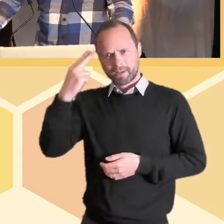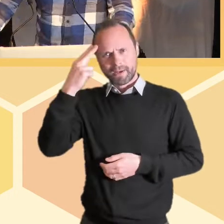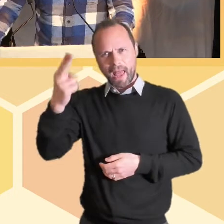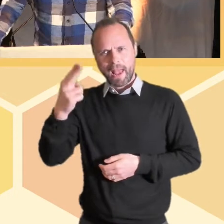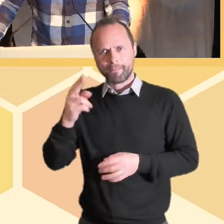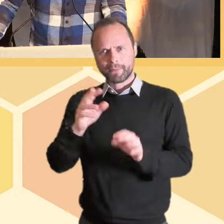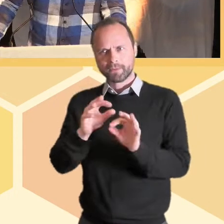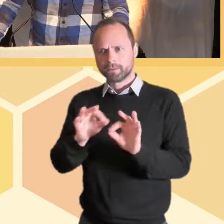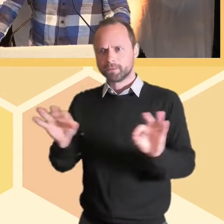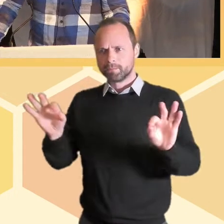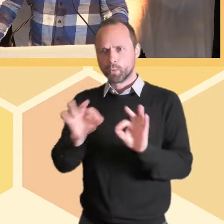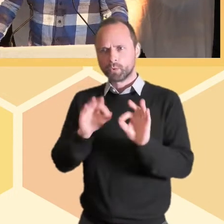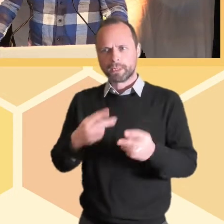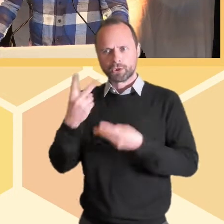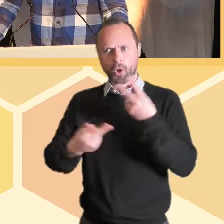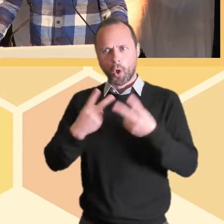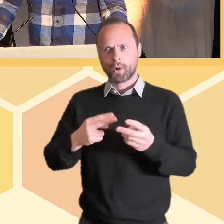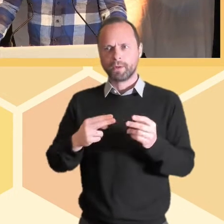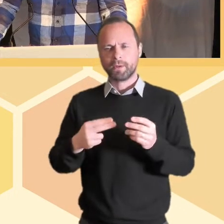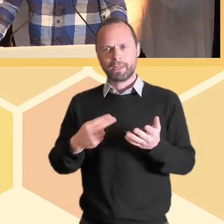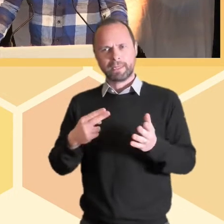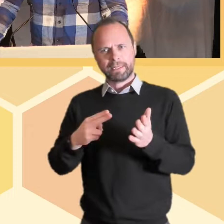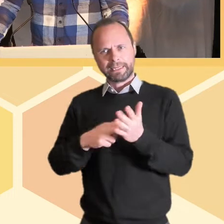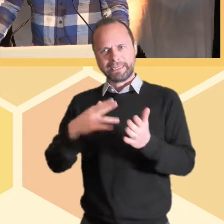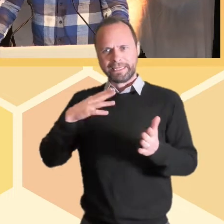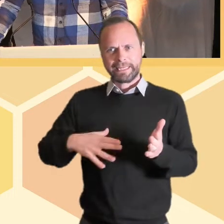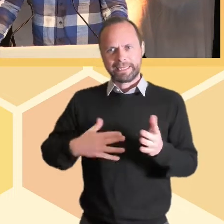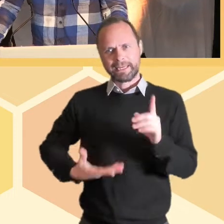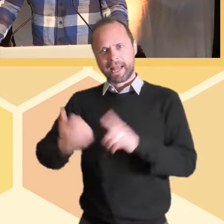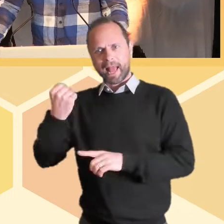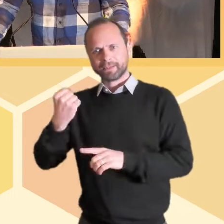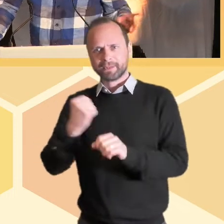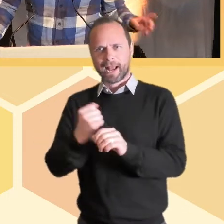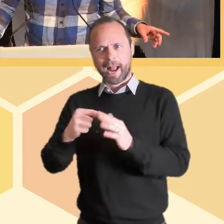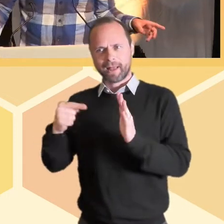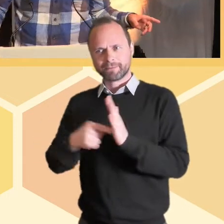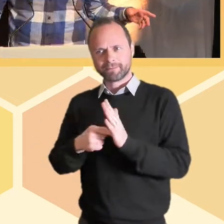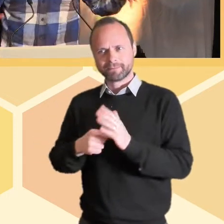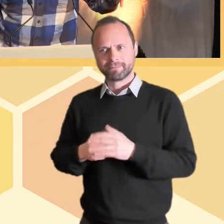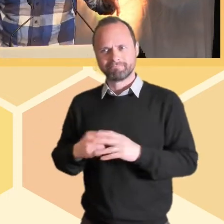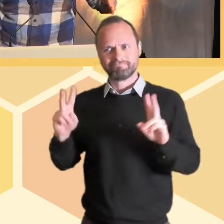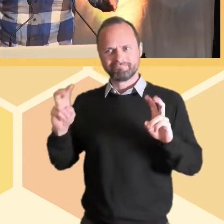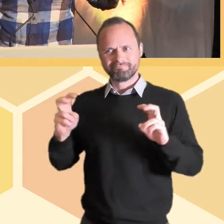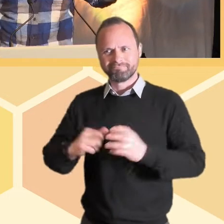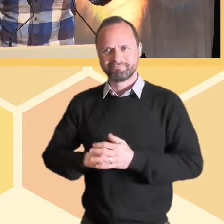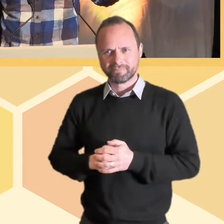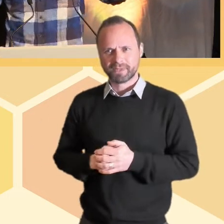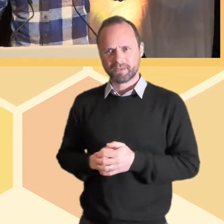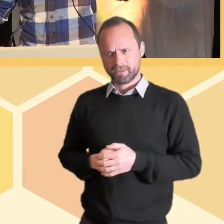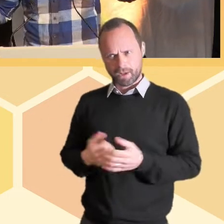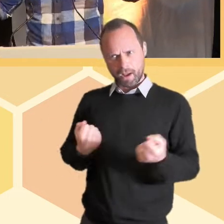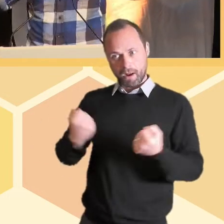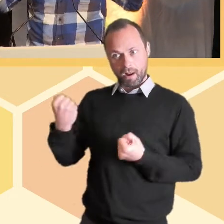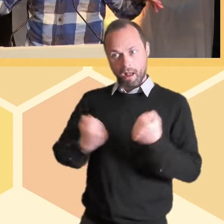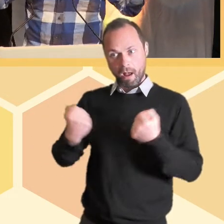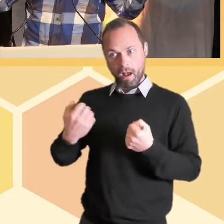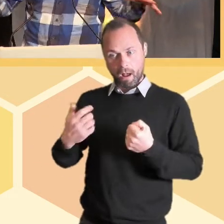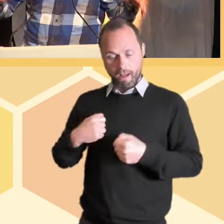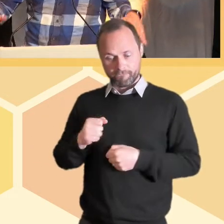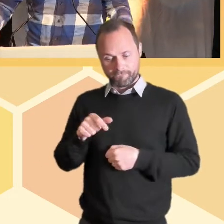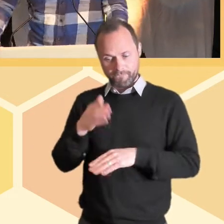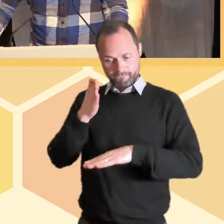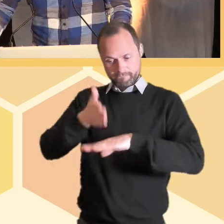song. And these guys modified a car with paddles and instruments, and they drove it at